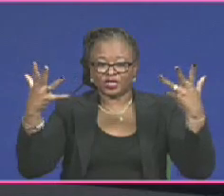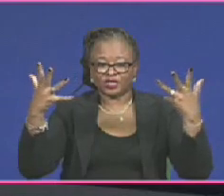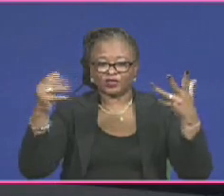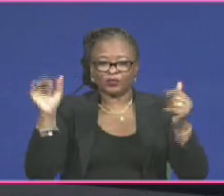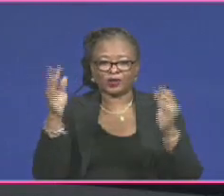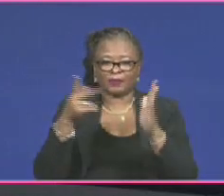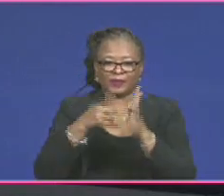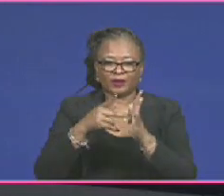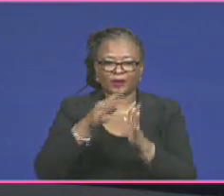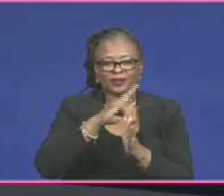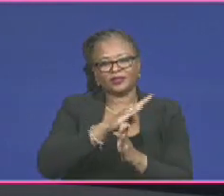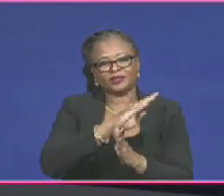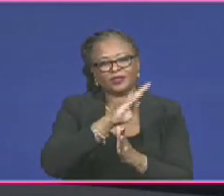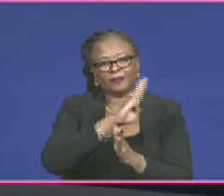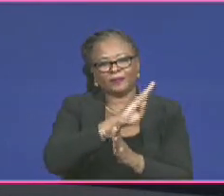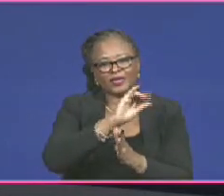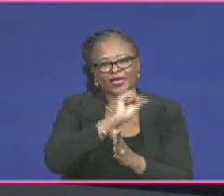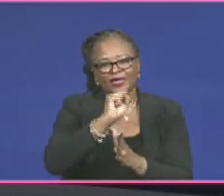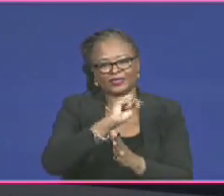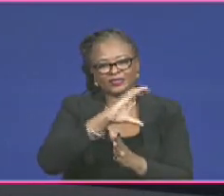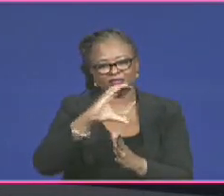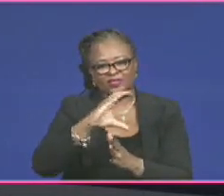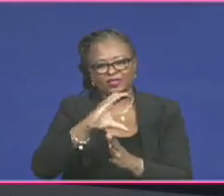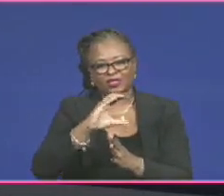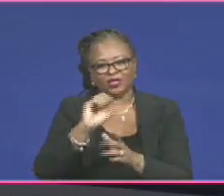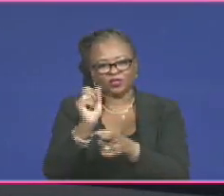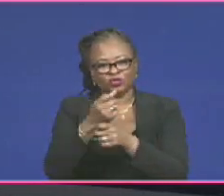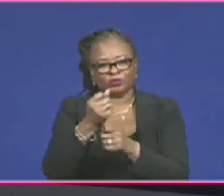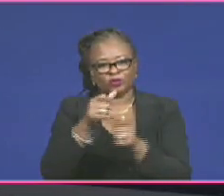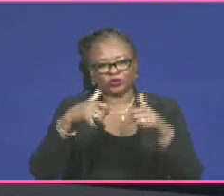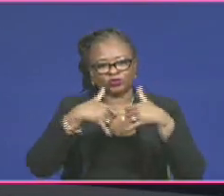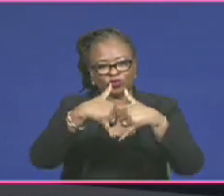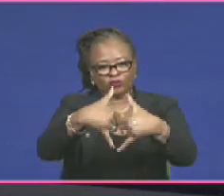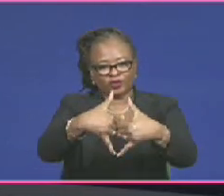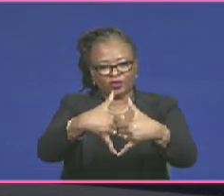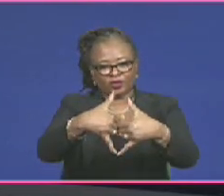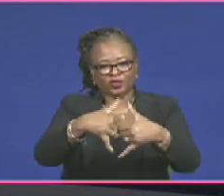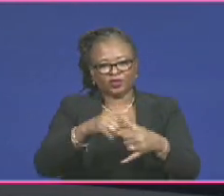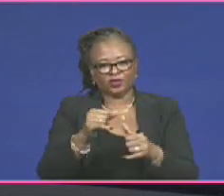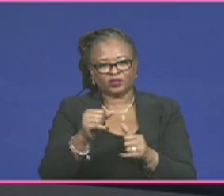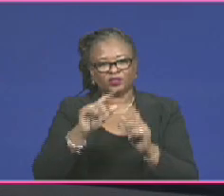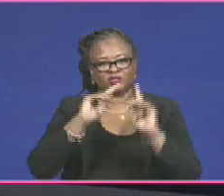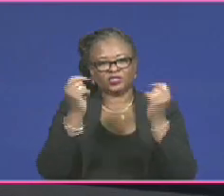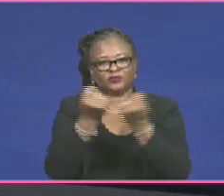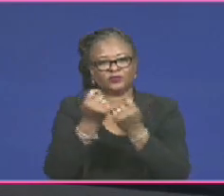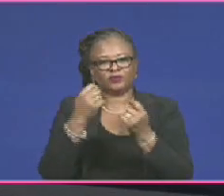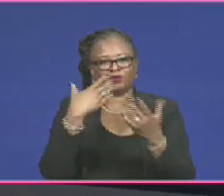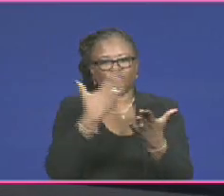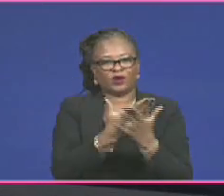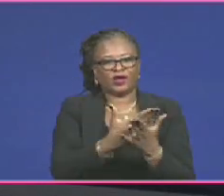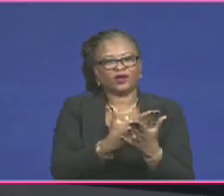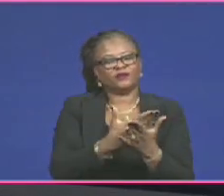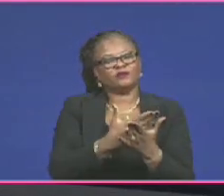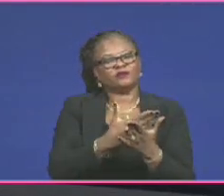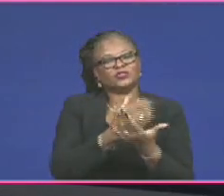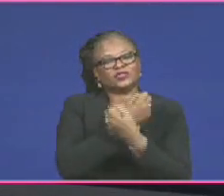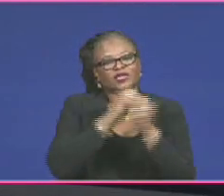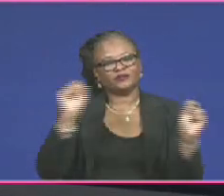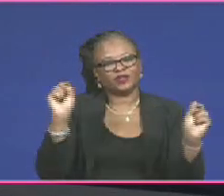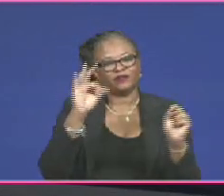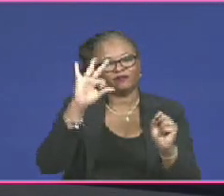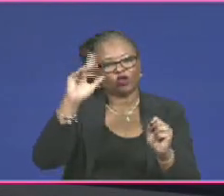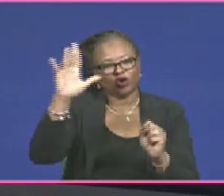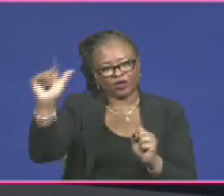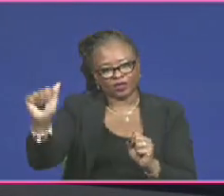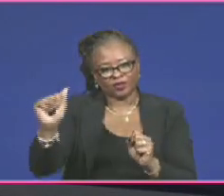with the WBSC co-ed slow pitch World Cup trophy. Now the team arrives safely in Plant City, Florida, where they will defend,